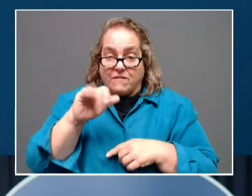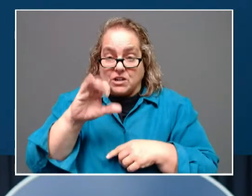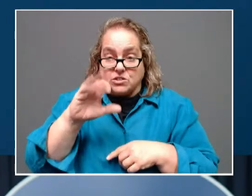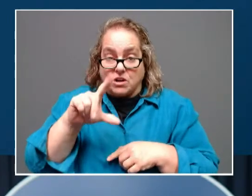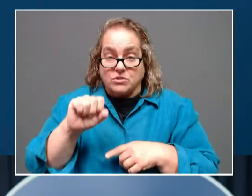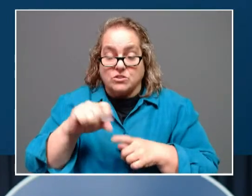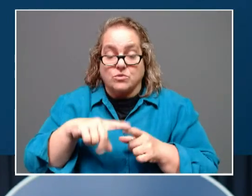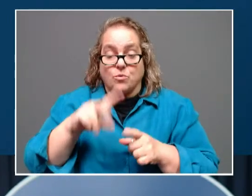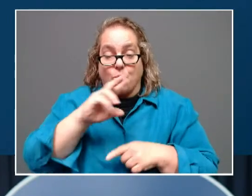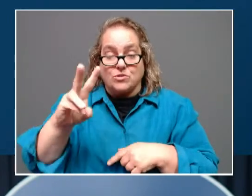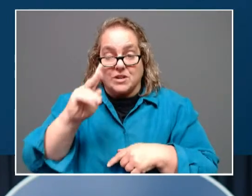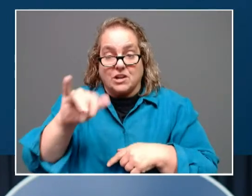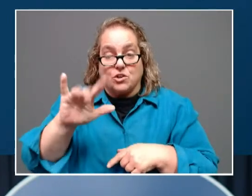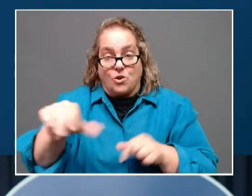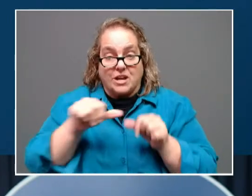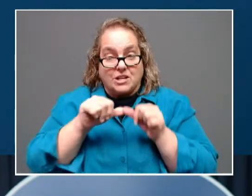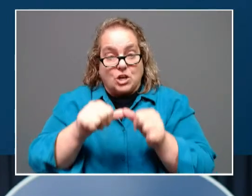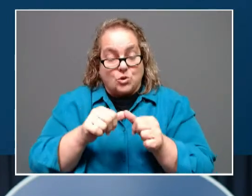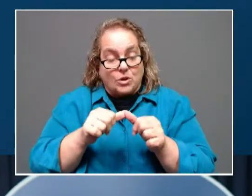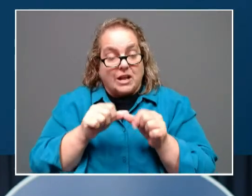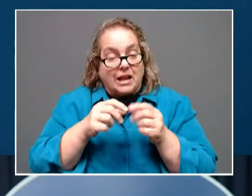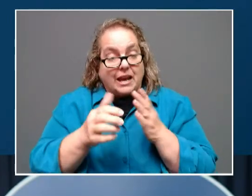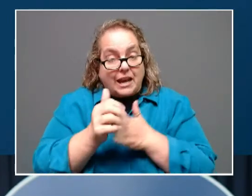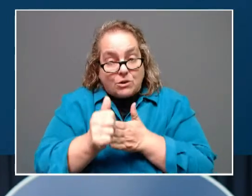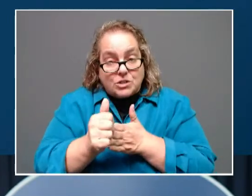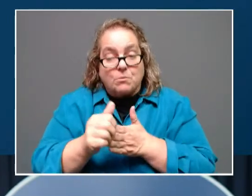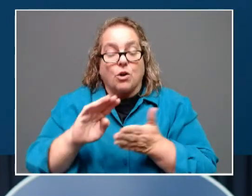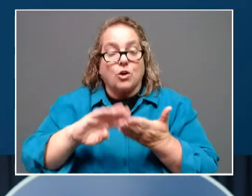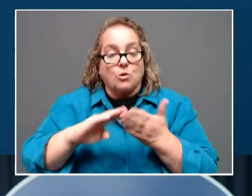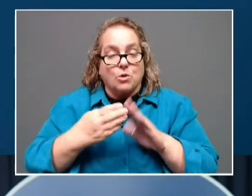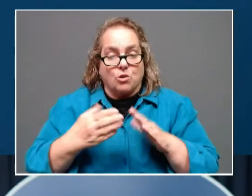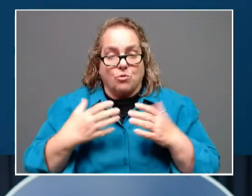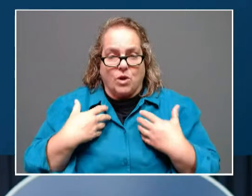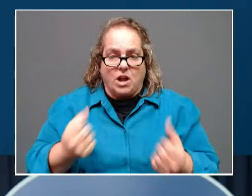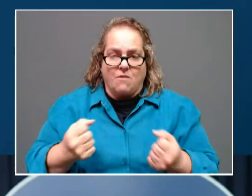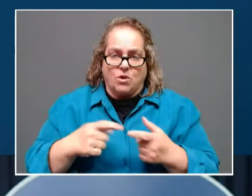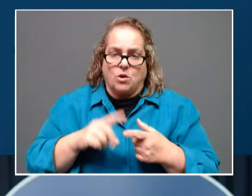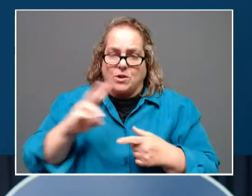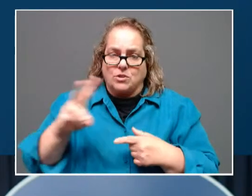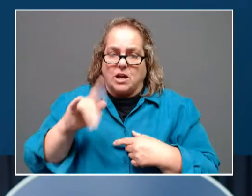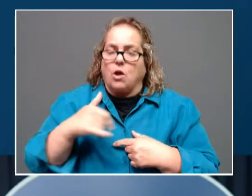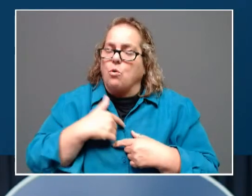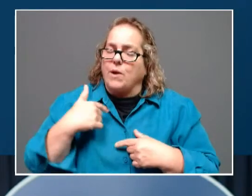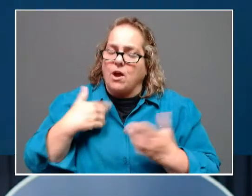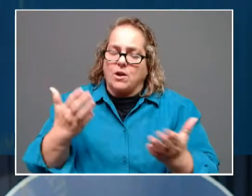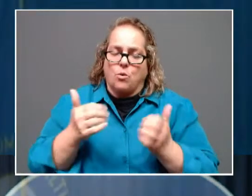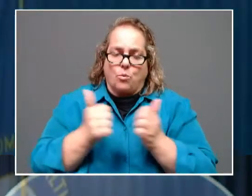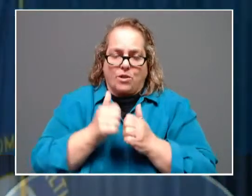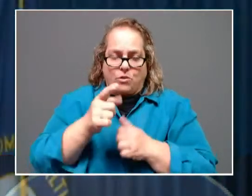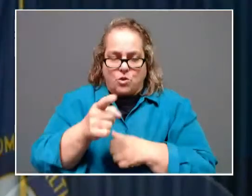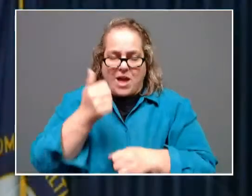as your communities recover. We are with you every step of the way.